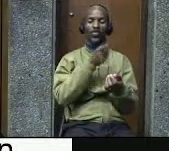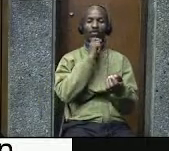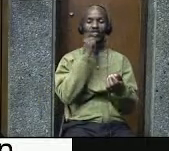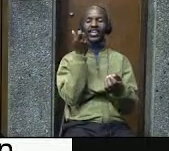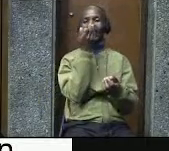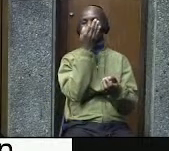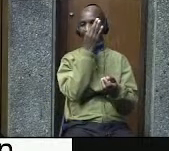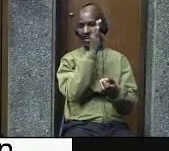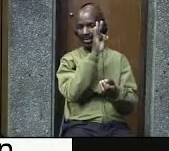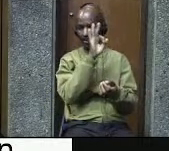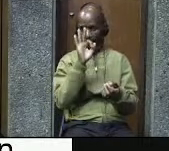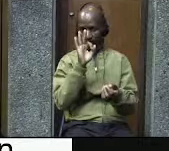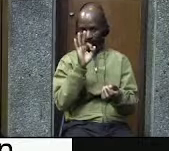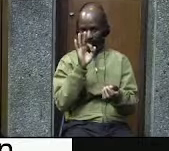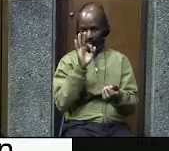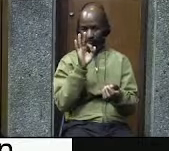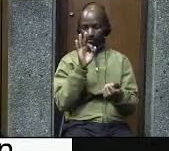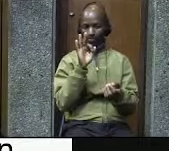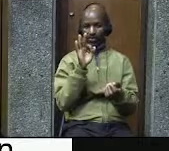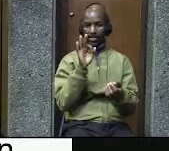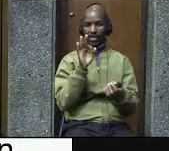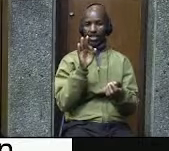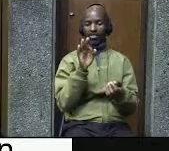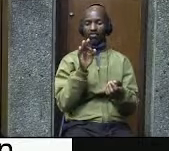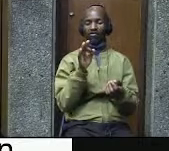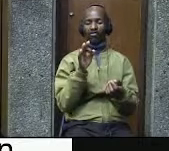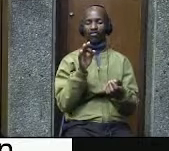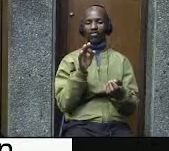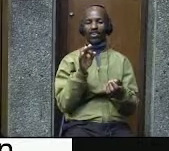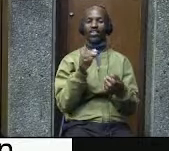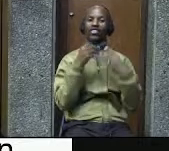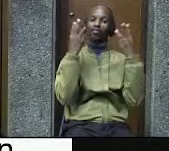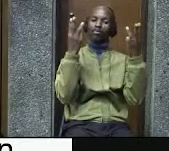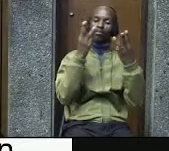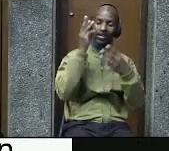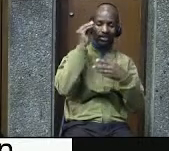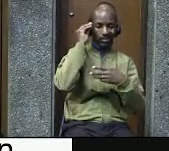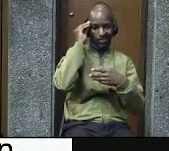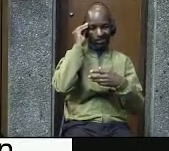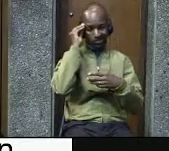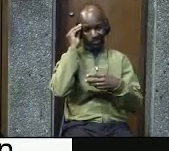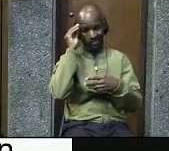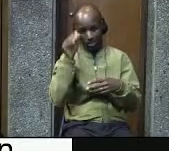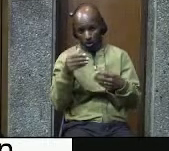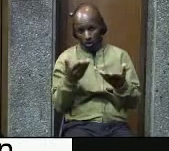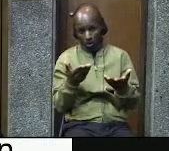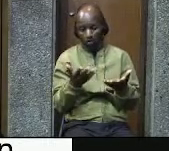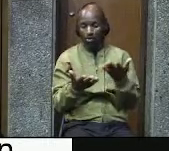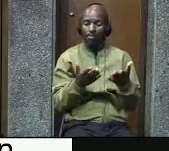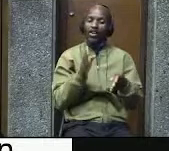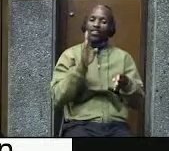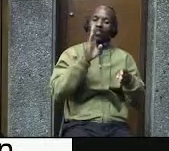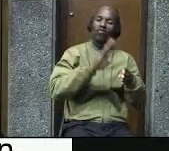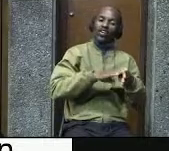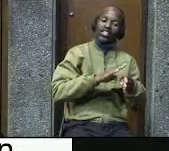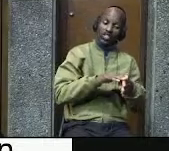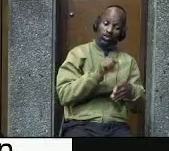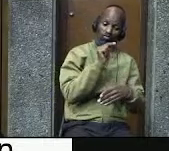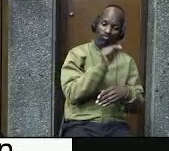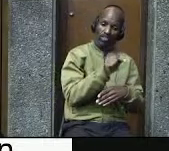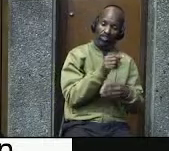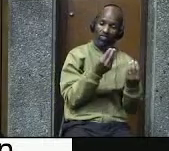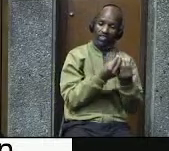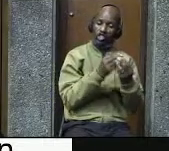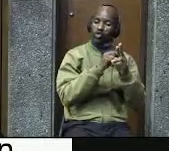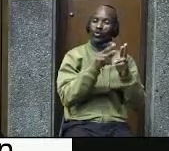ha e le gore ke ka mo dikgatlhegelong tsa setšhaba kapo e le gore lebaka la expropriation ha le